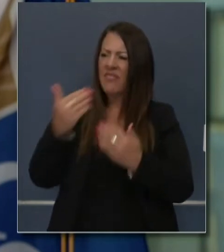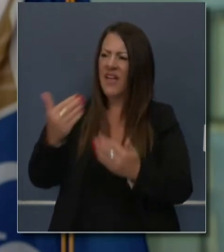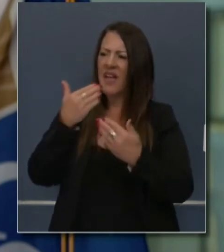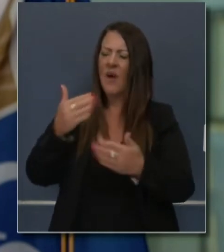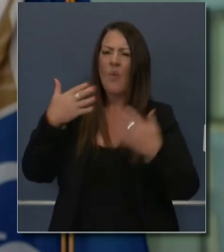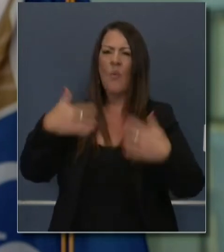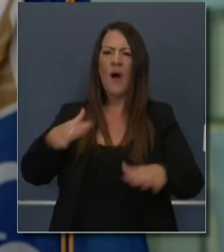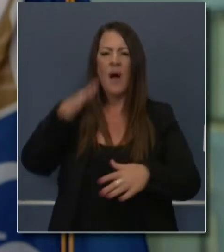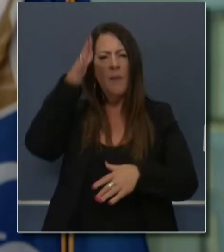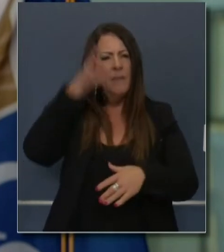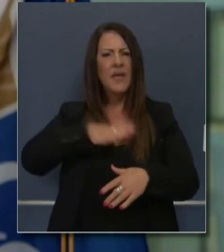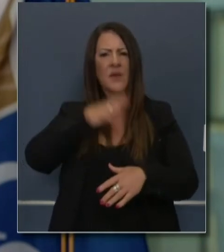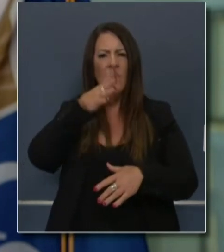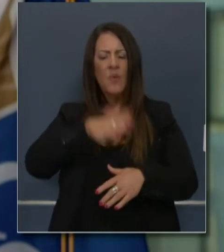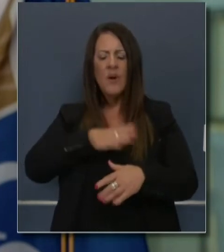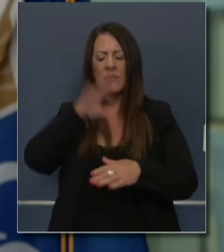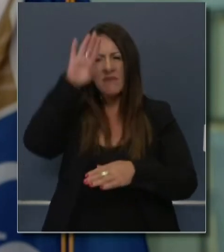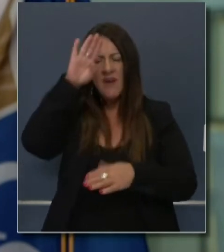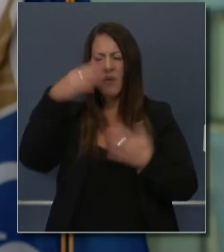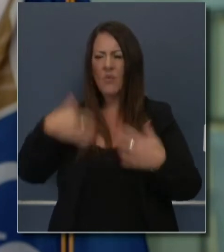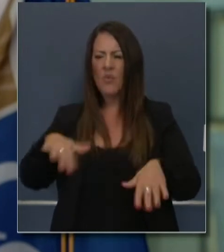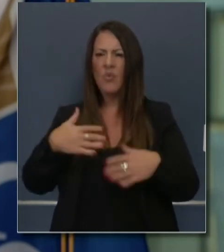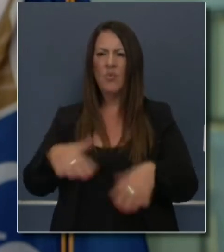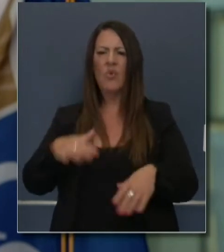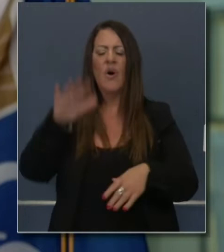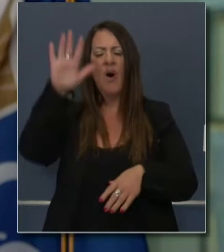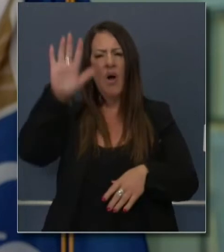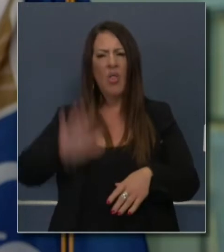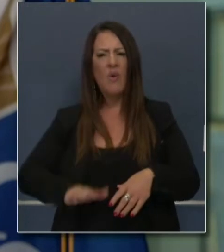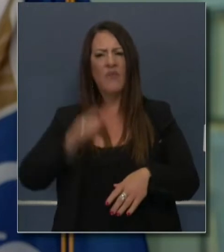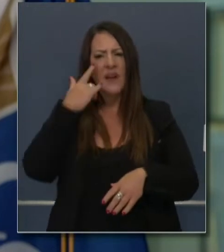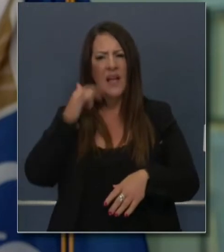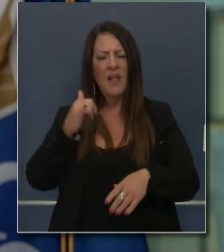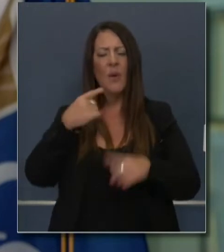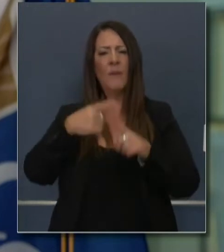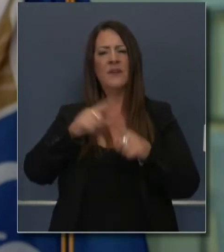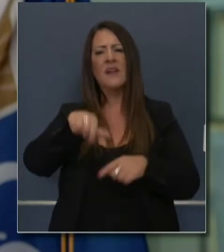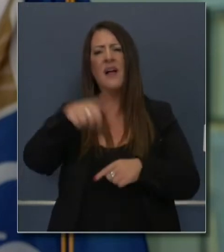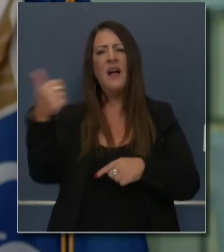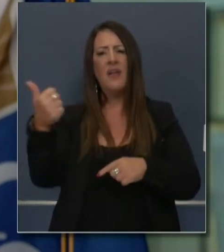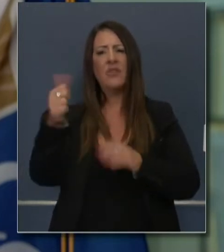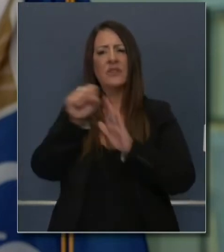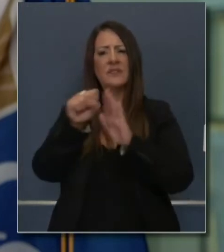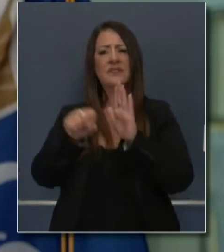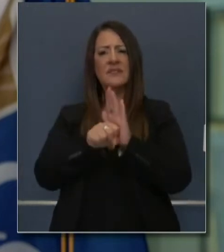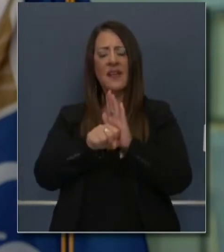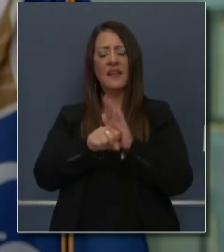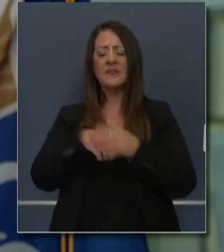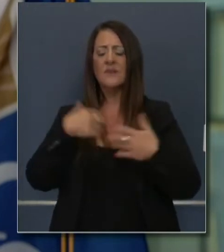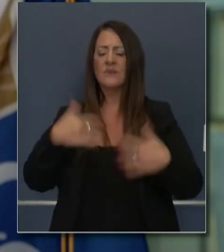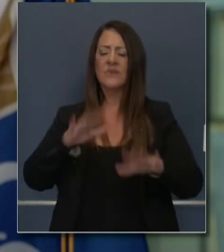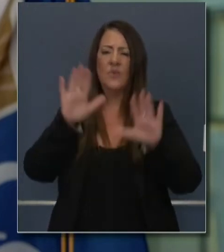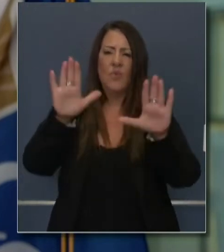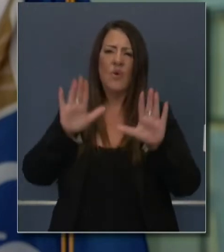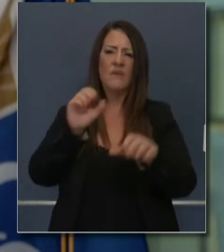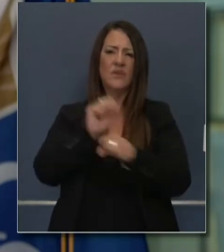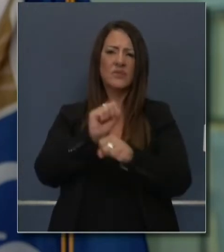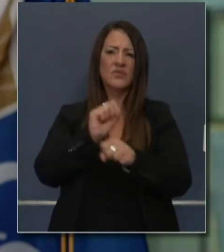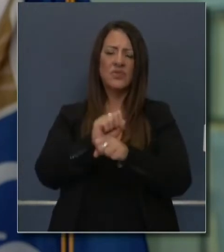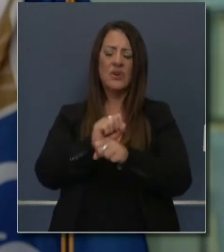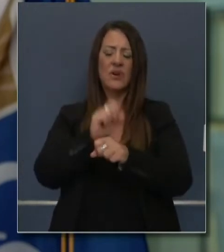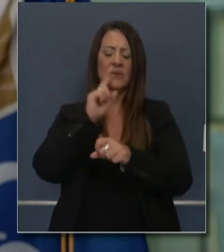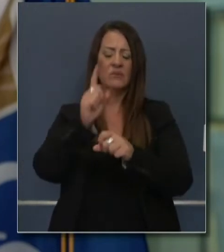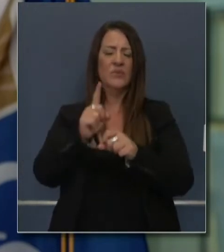mutual aid from across not only the state, but all across the country that's really done an extraordinary job at this